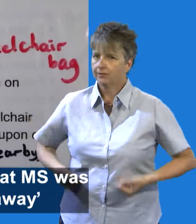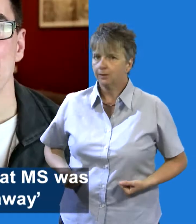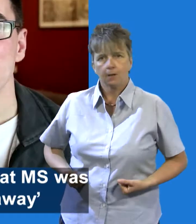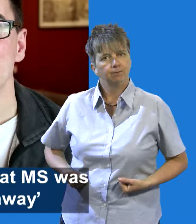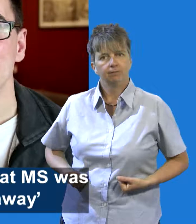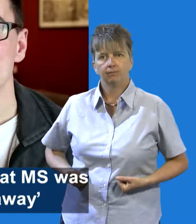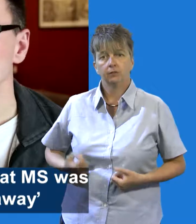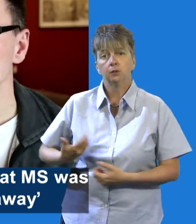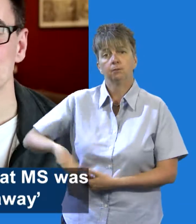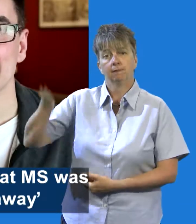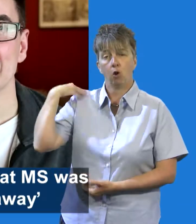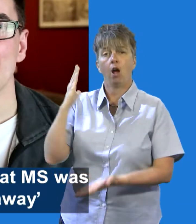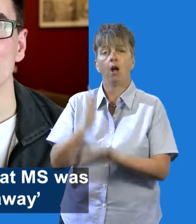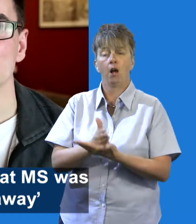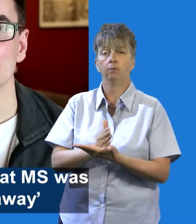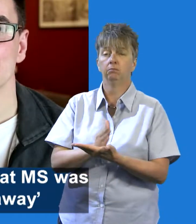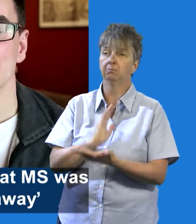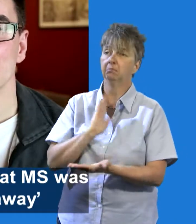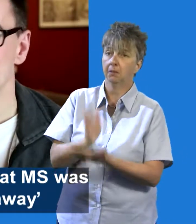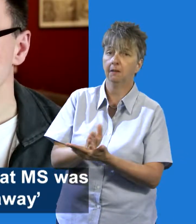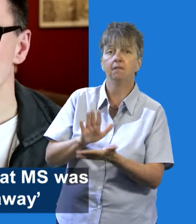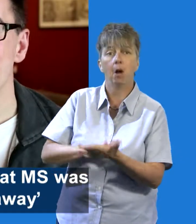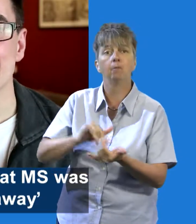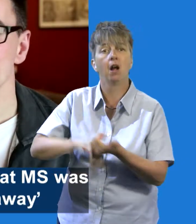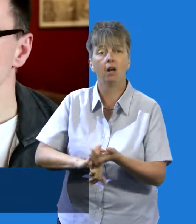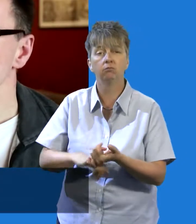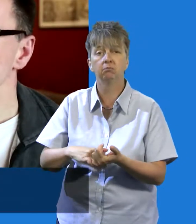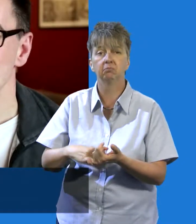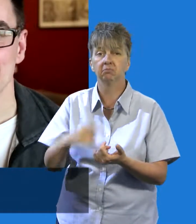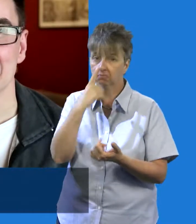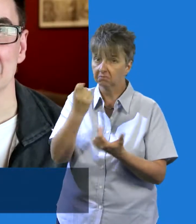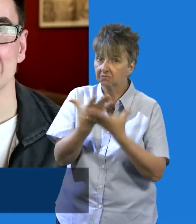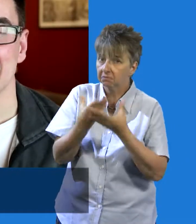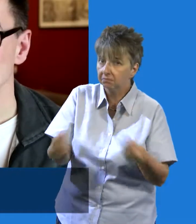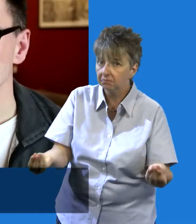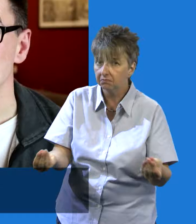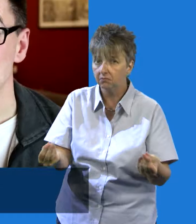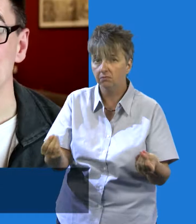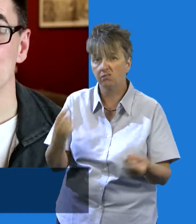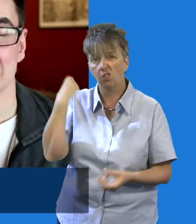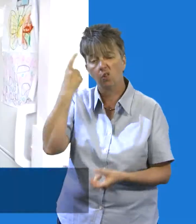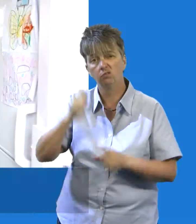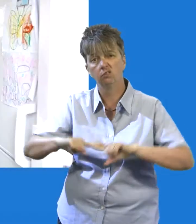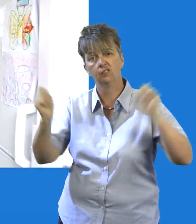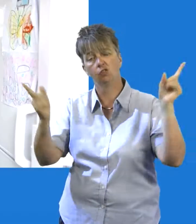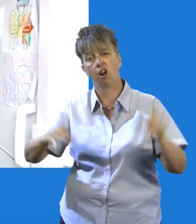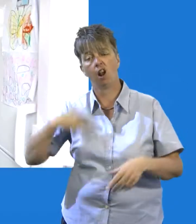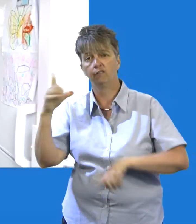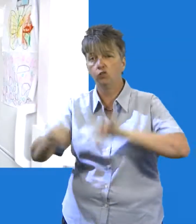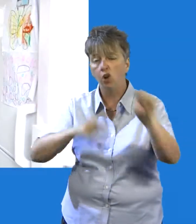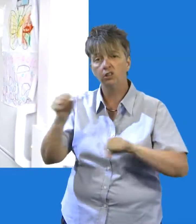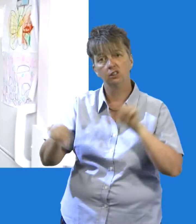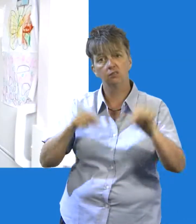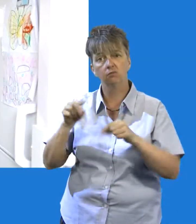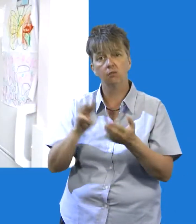believed that MS was something that I could make go away if I handled it properly.